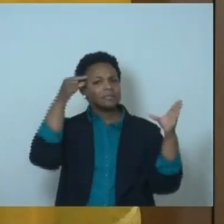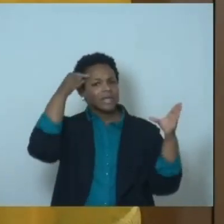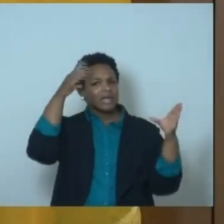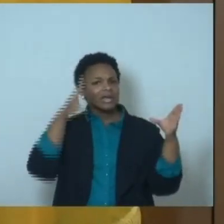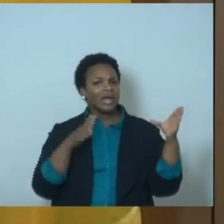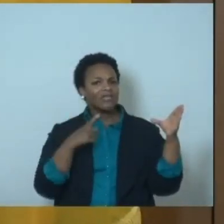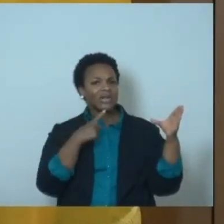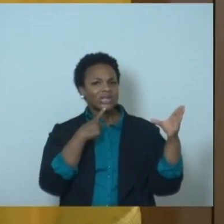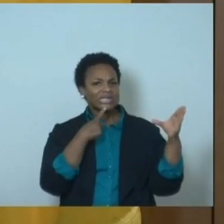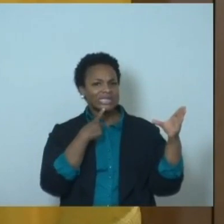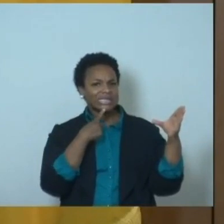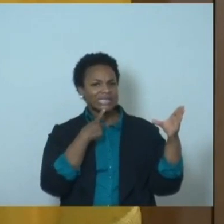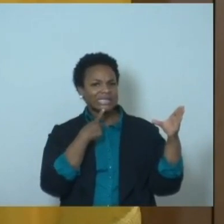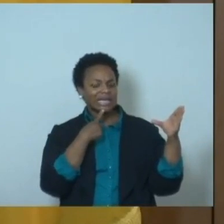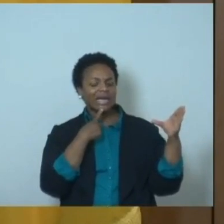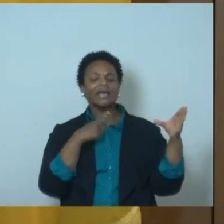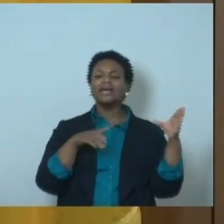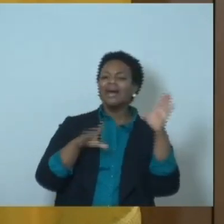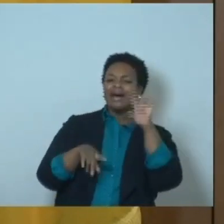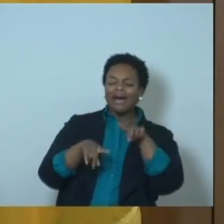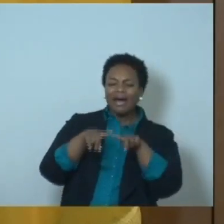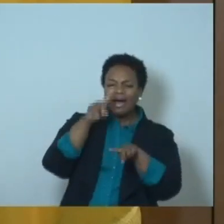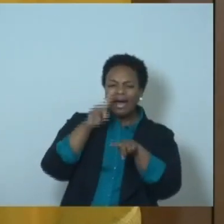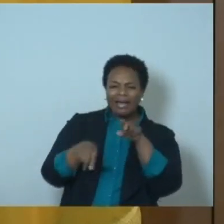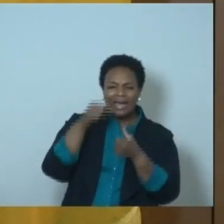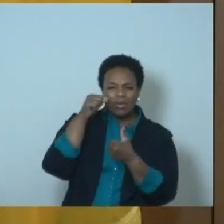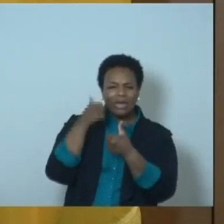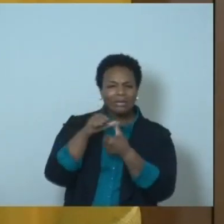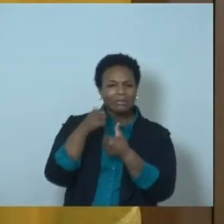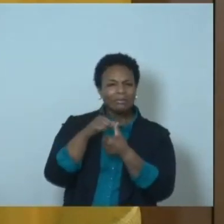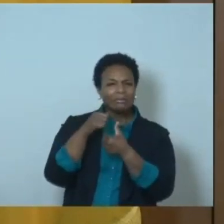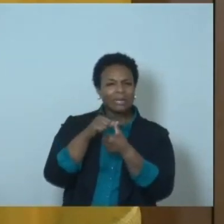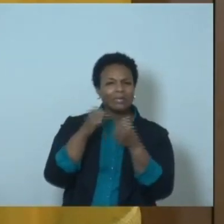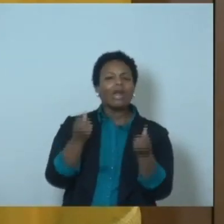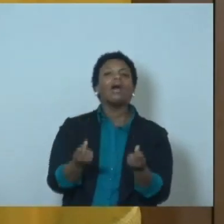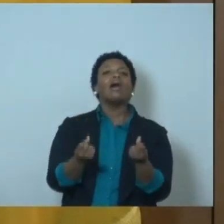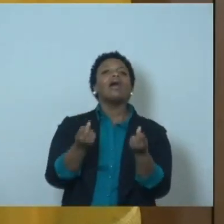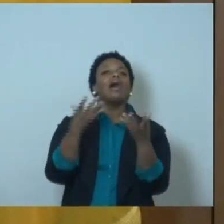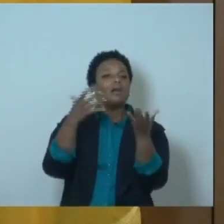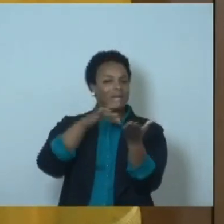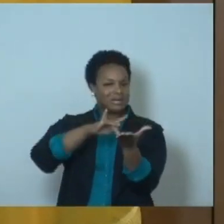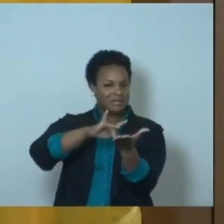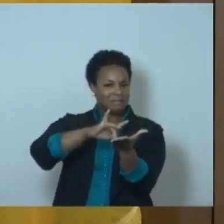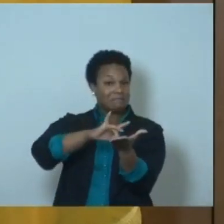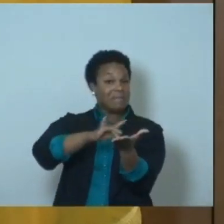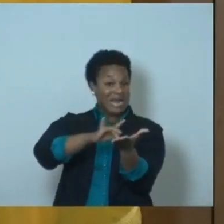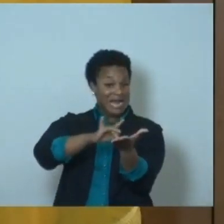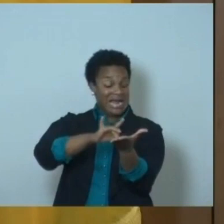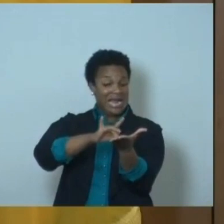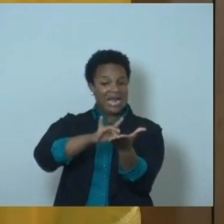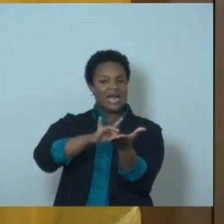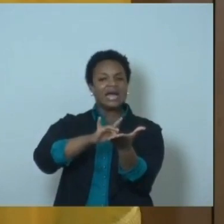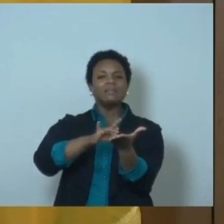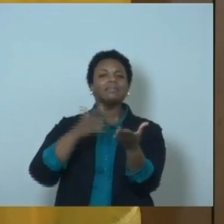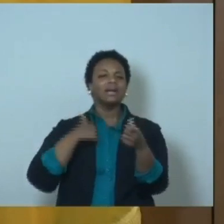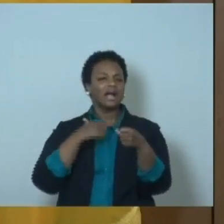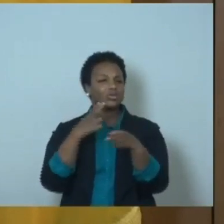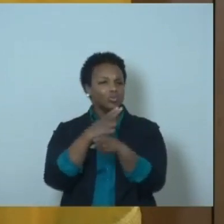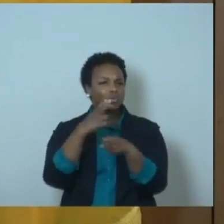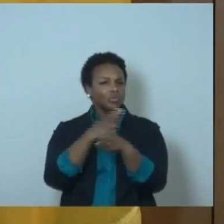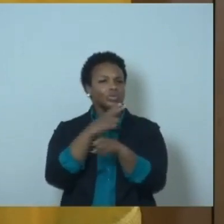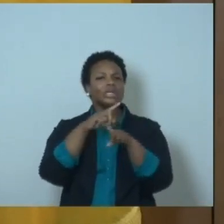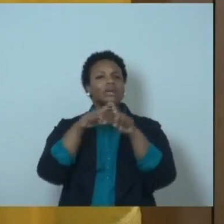last shipment, so the number of doses, and yes, we're using it, and I'm going to make sure that the MAT is going to give us an up-to-date